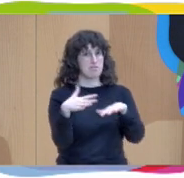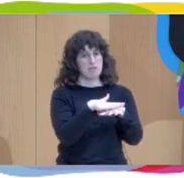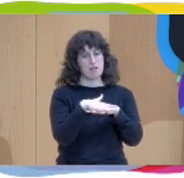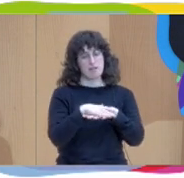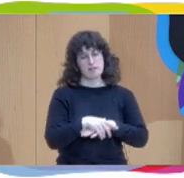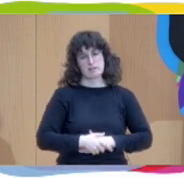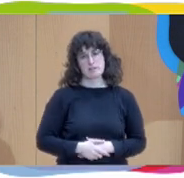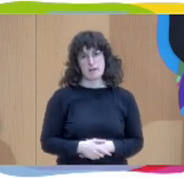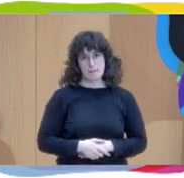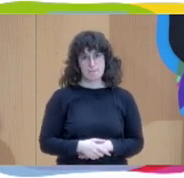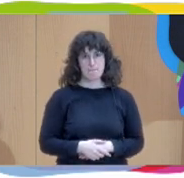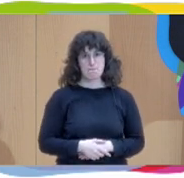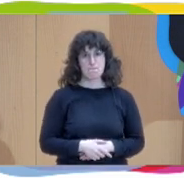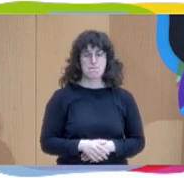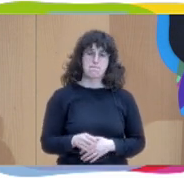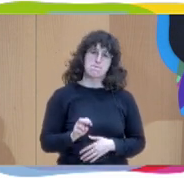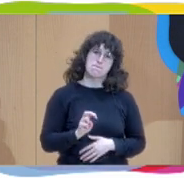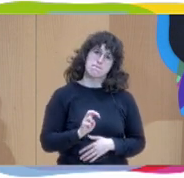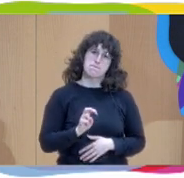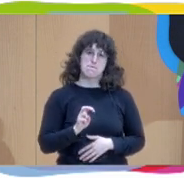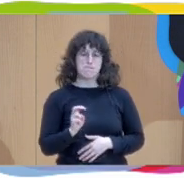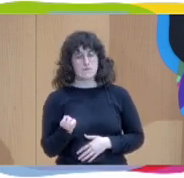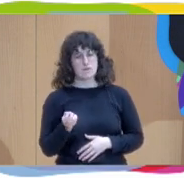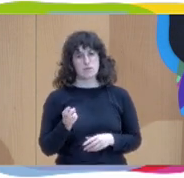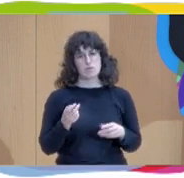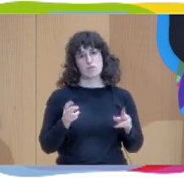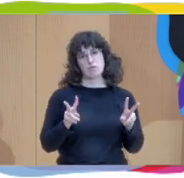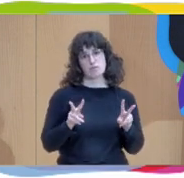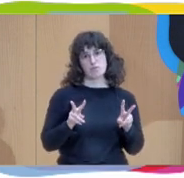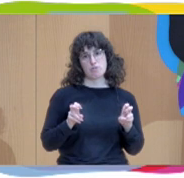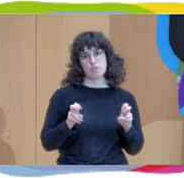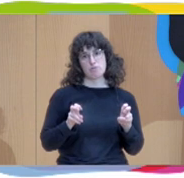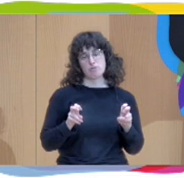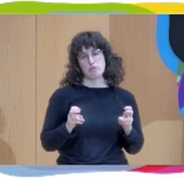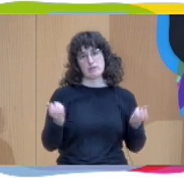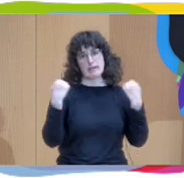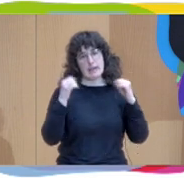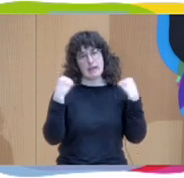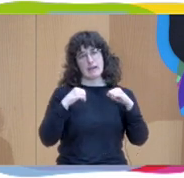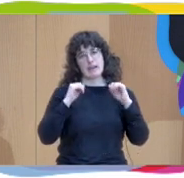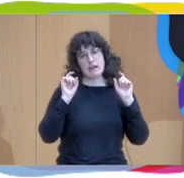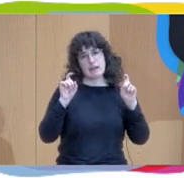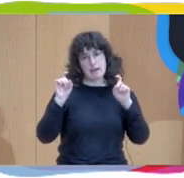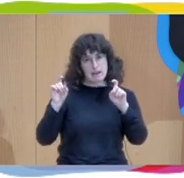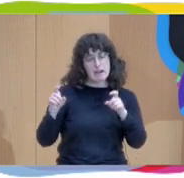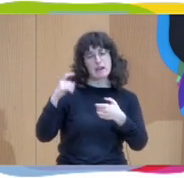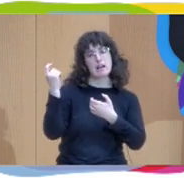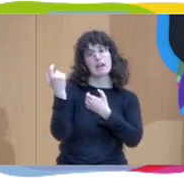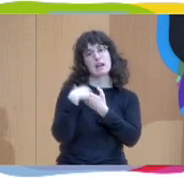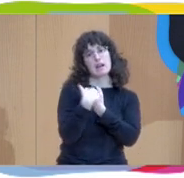And other things, most of the trainees mentioned that the best part of the training was